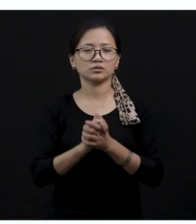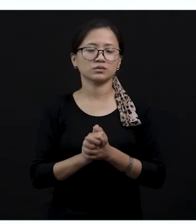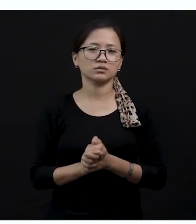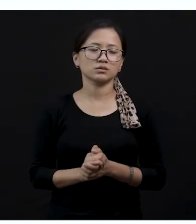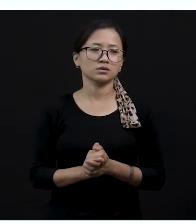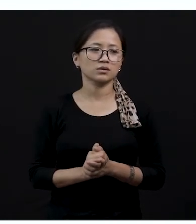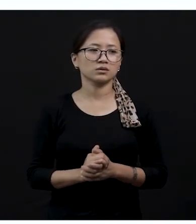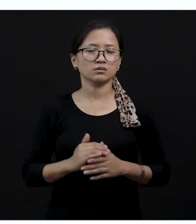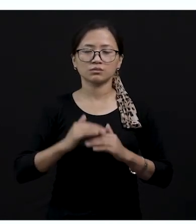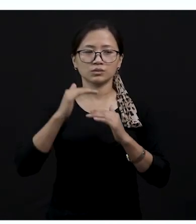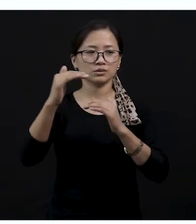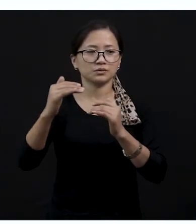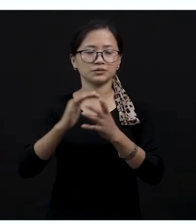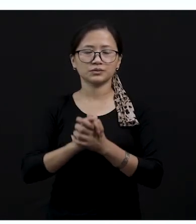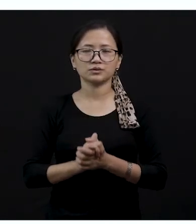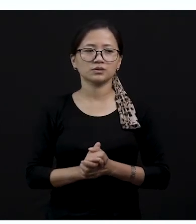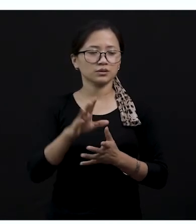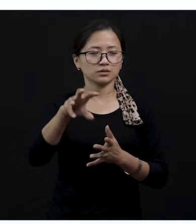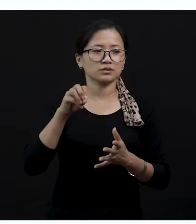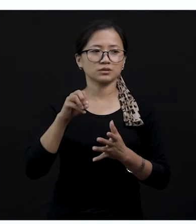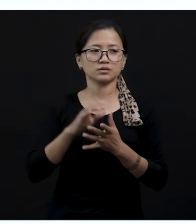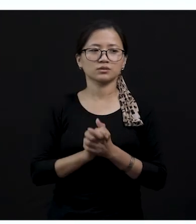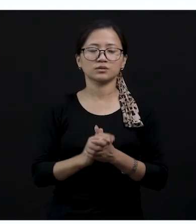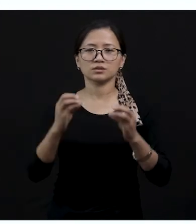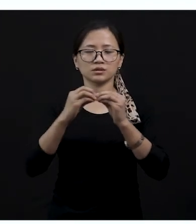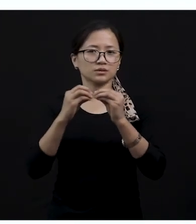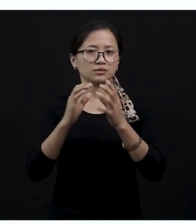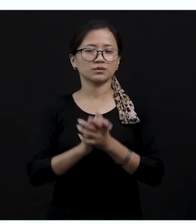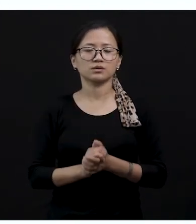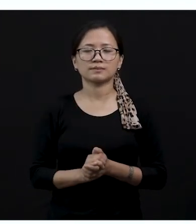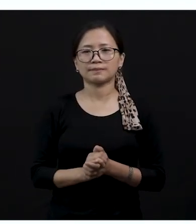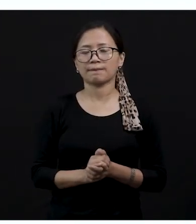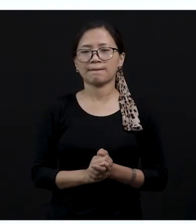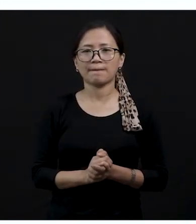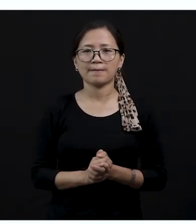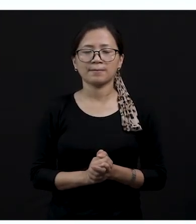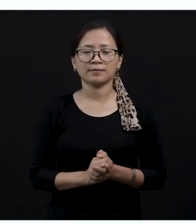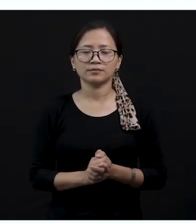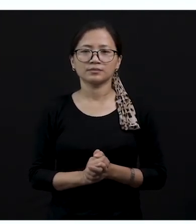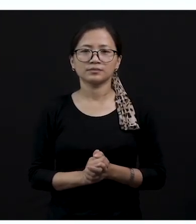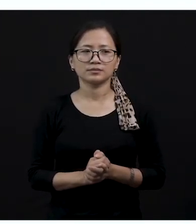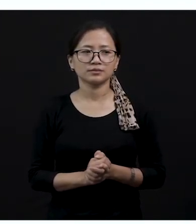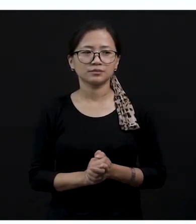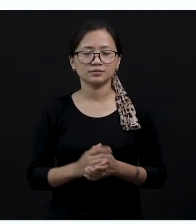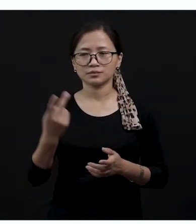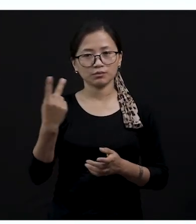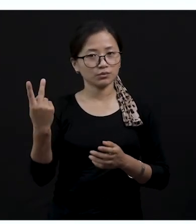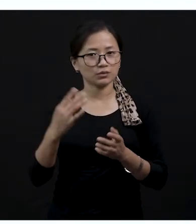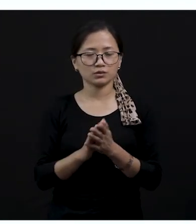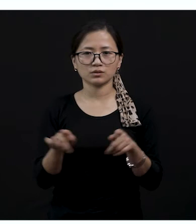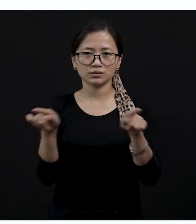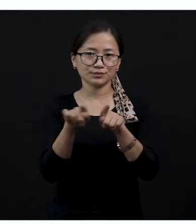Bond, beyond. So we will take this, we will also name this as B, okay? Because they both